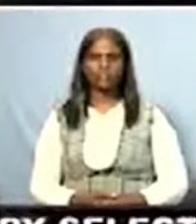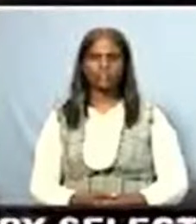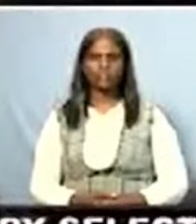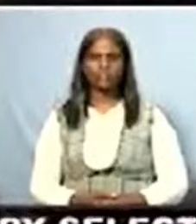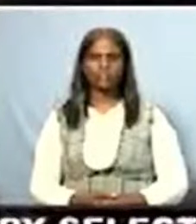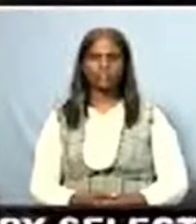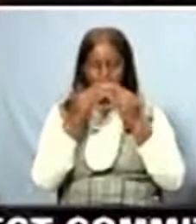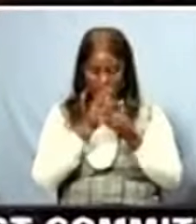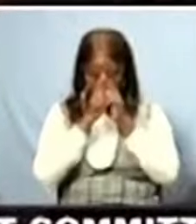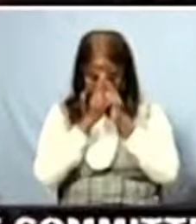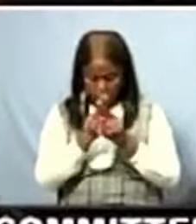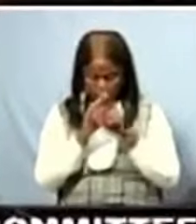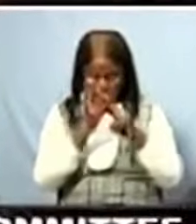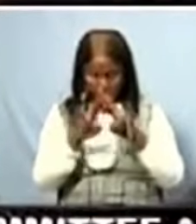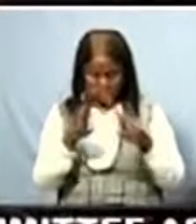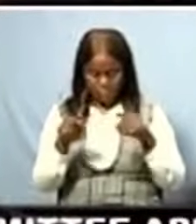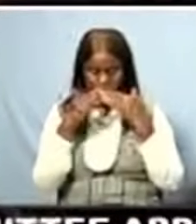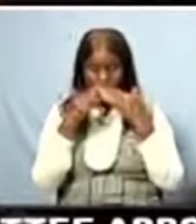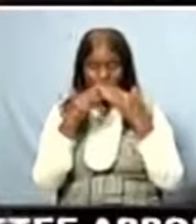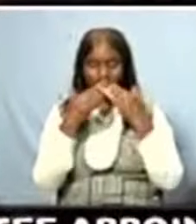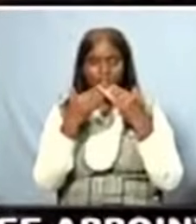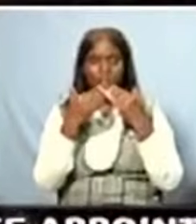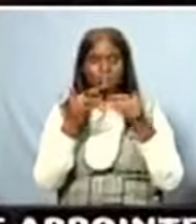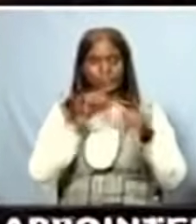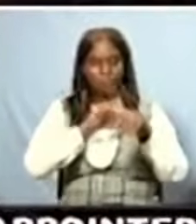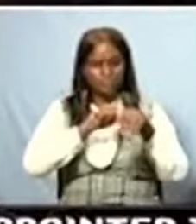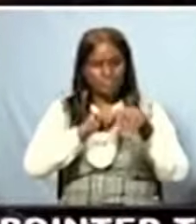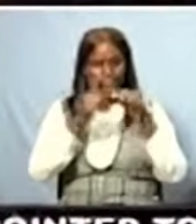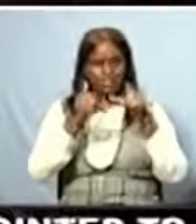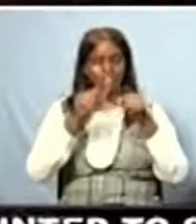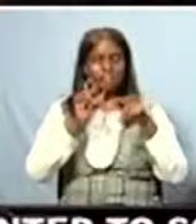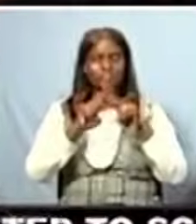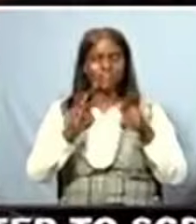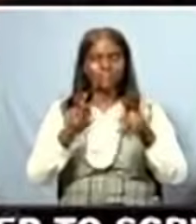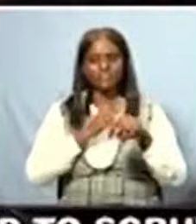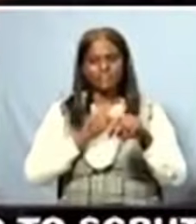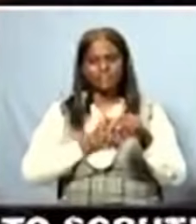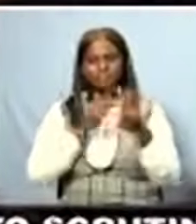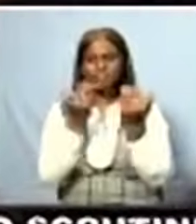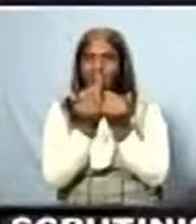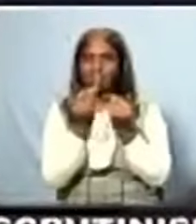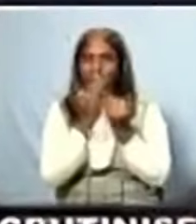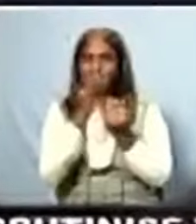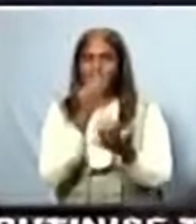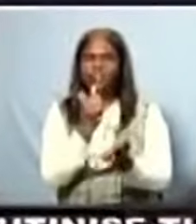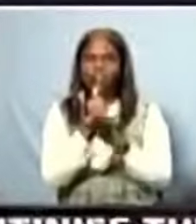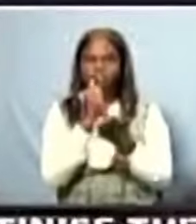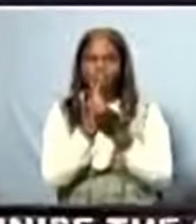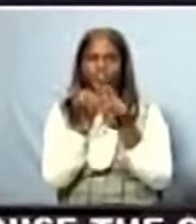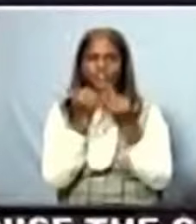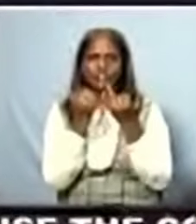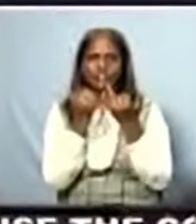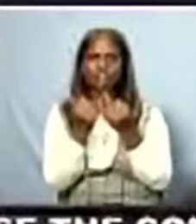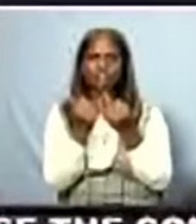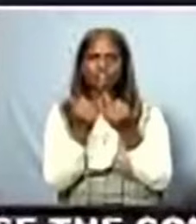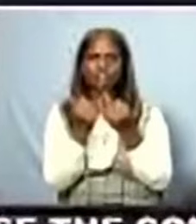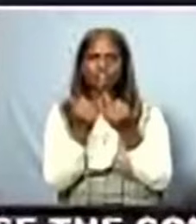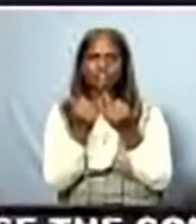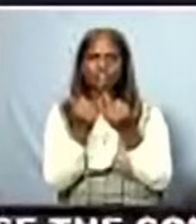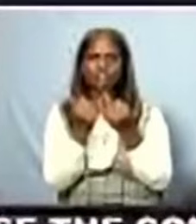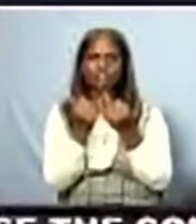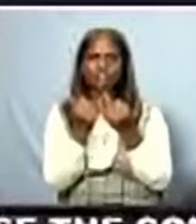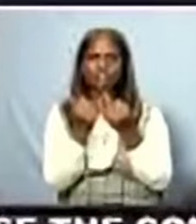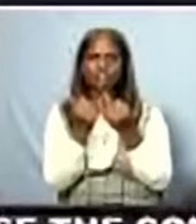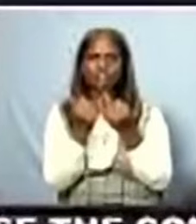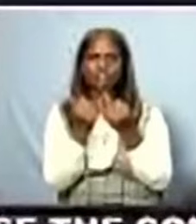Thank you, Honorable Chairperson. At this stage, I seek your indulgence to invite my